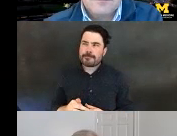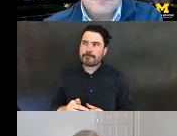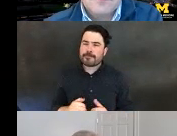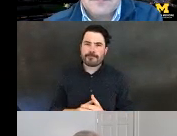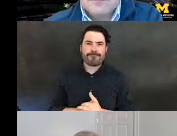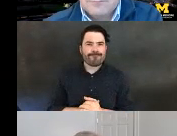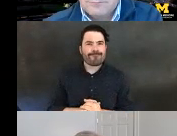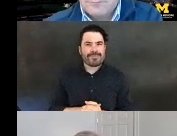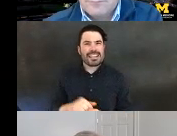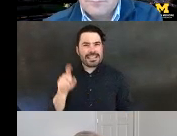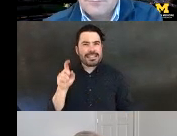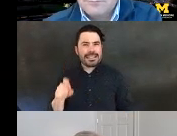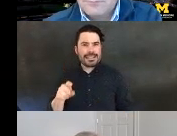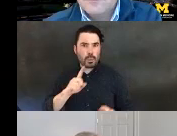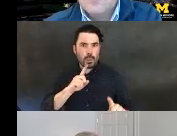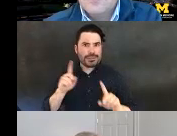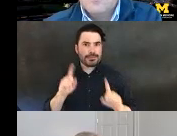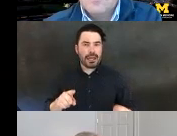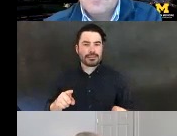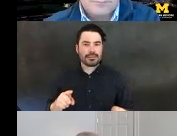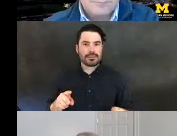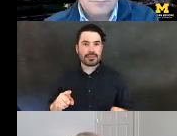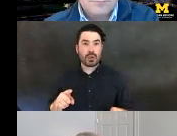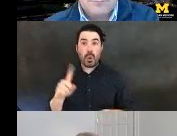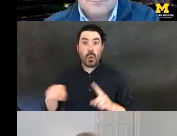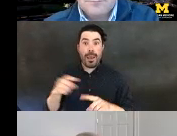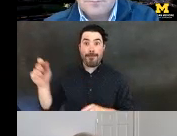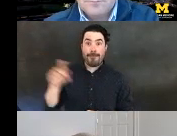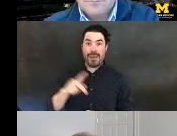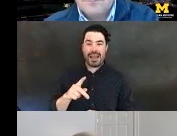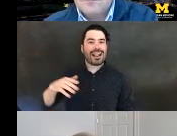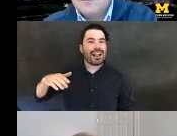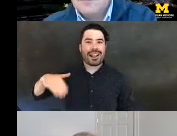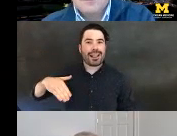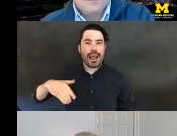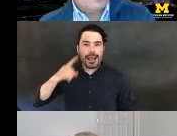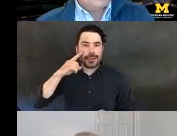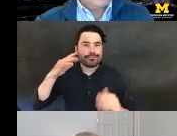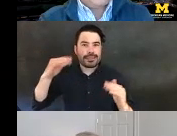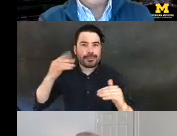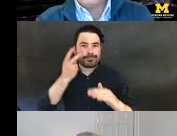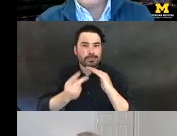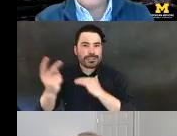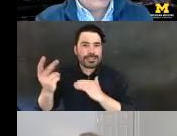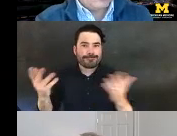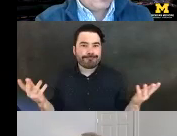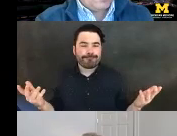that we can't really predict today. But between the president and